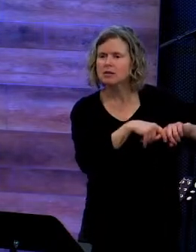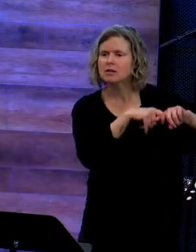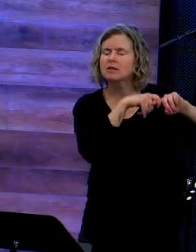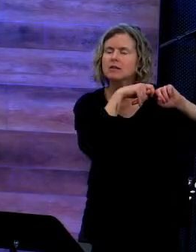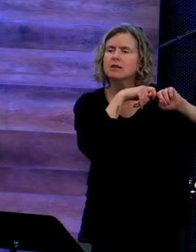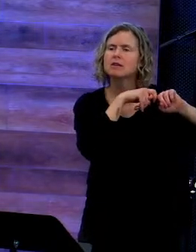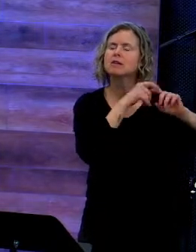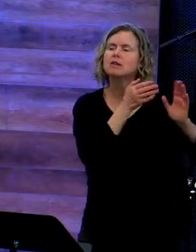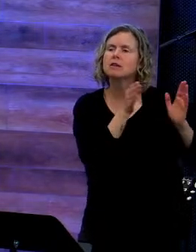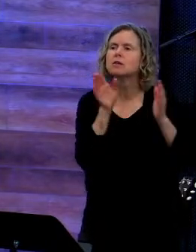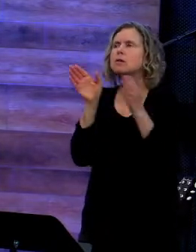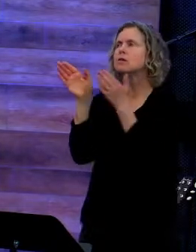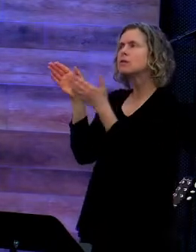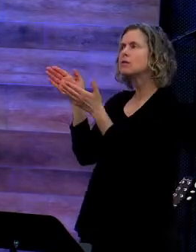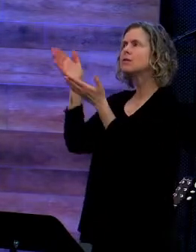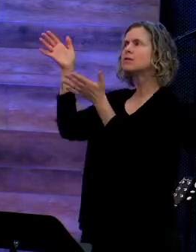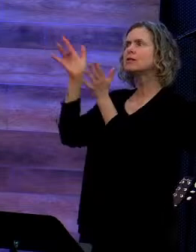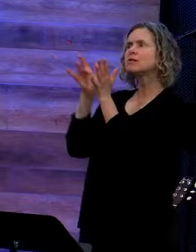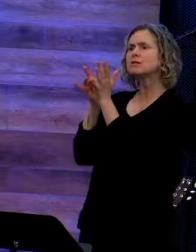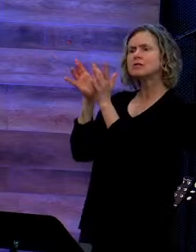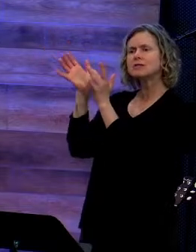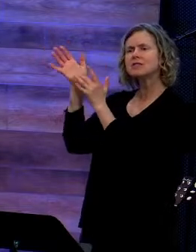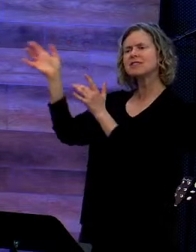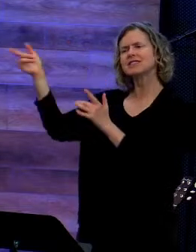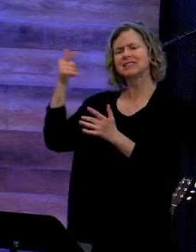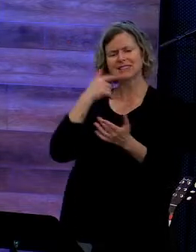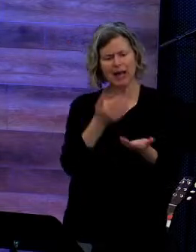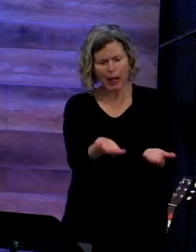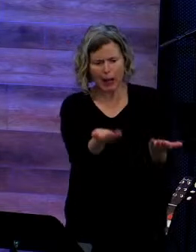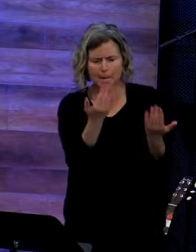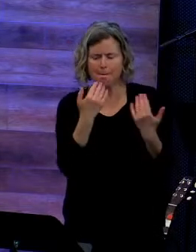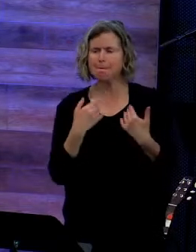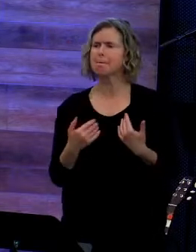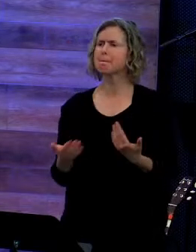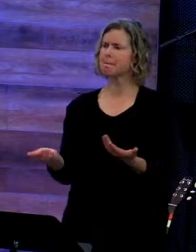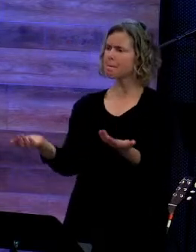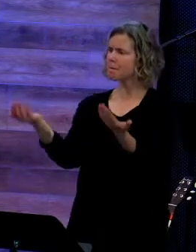labor and are heavy laden, and I will give you rest."